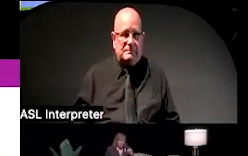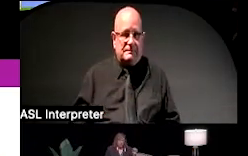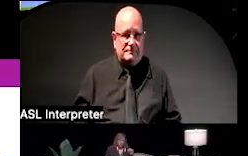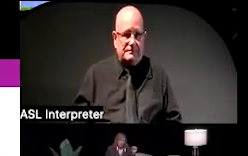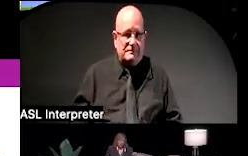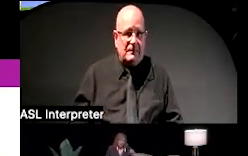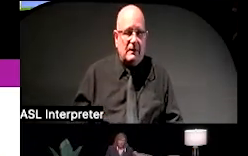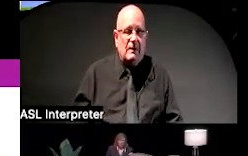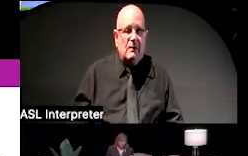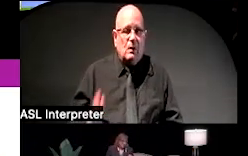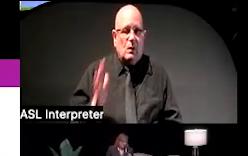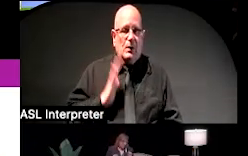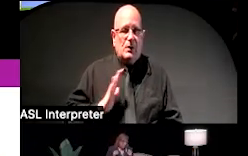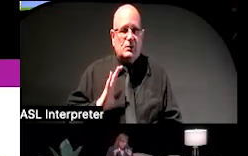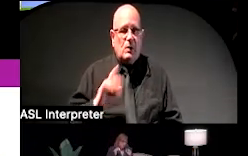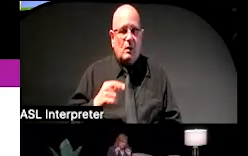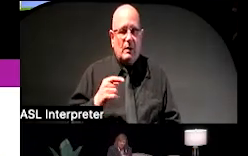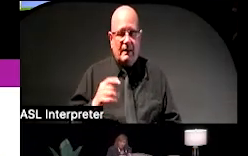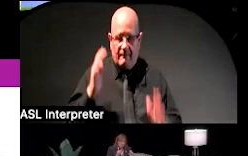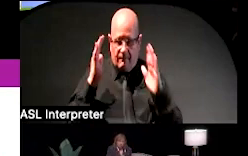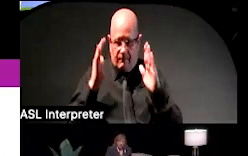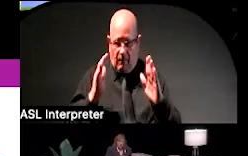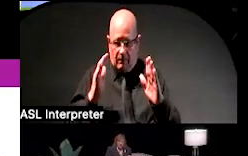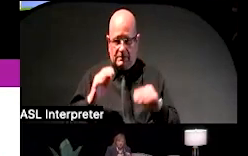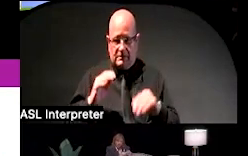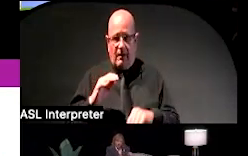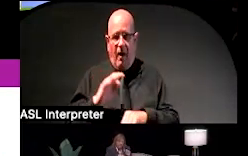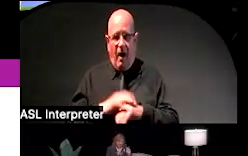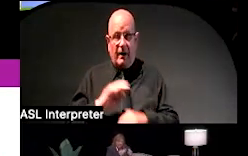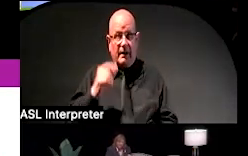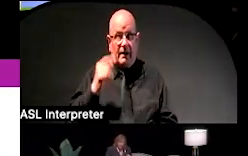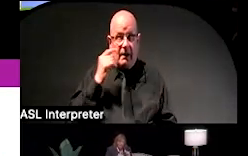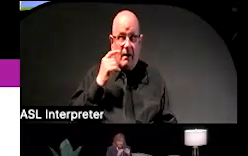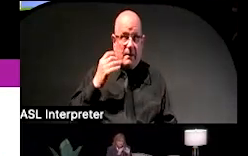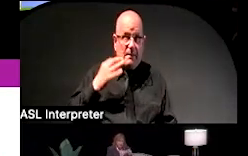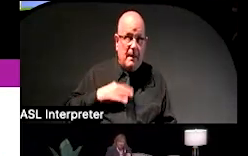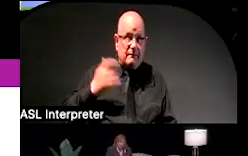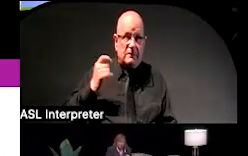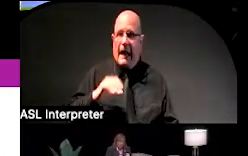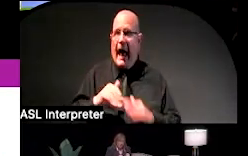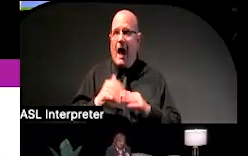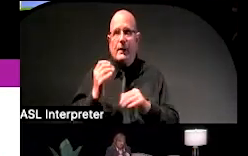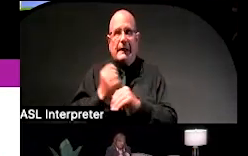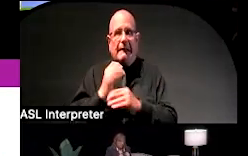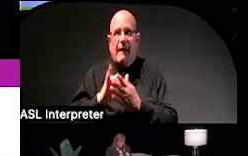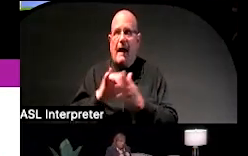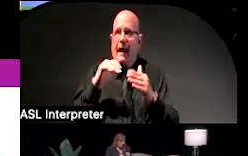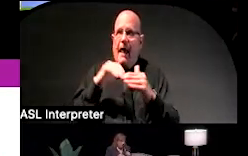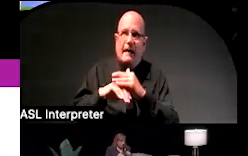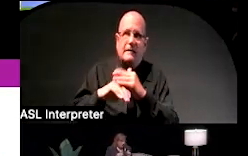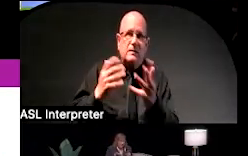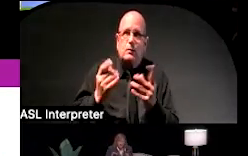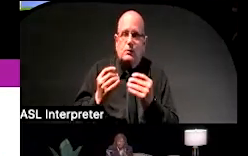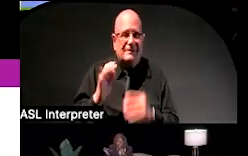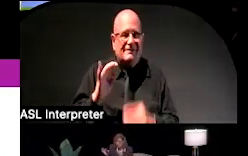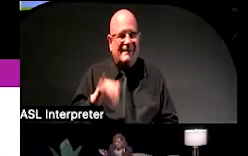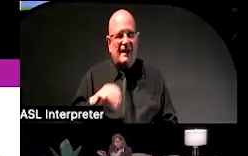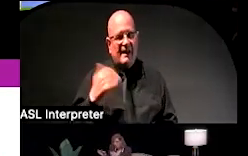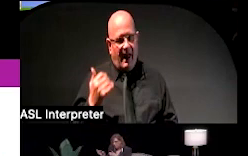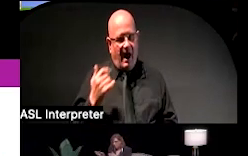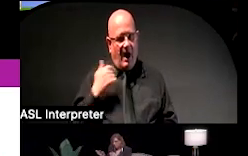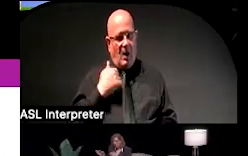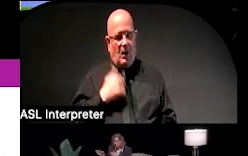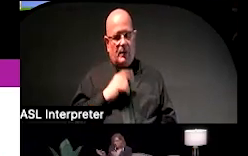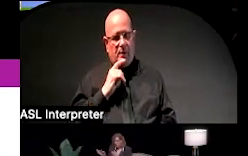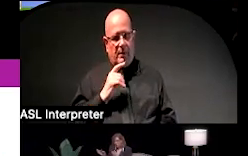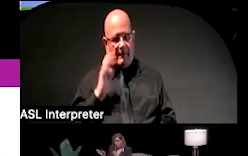We used to only focus kind of on those government benefits. What are they? How do we access them? What do we do? Now we really want